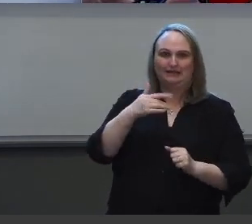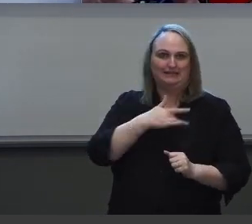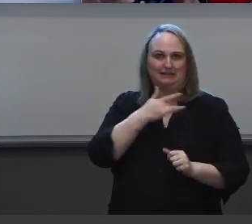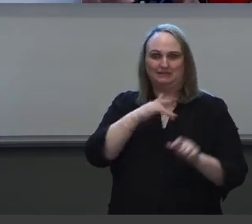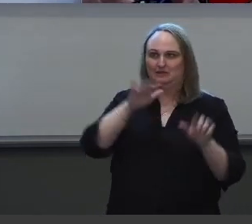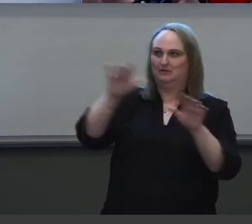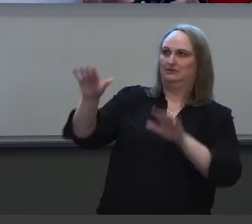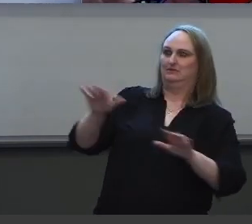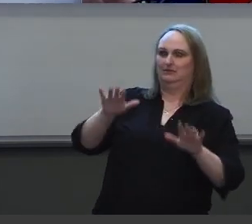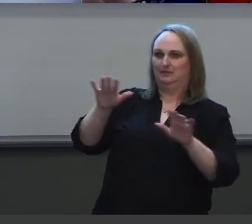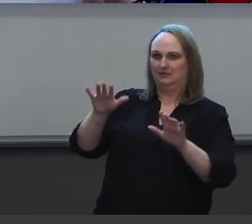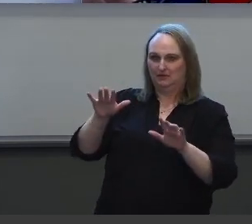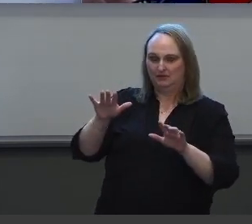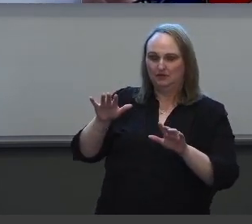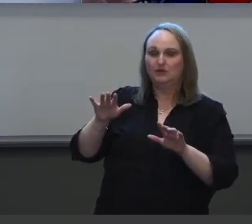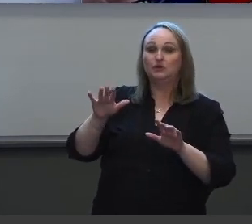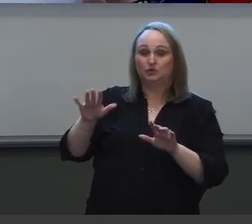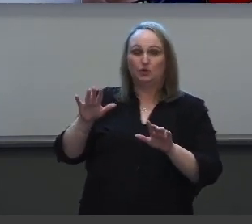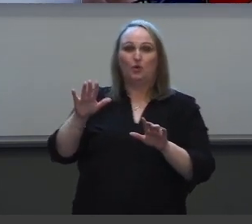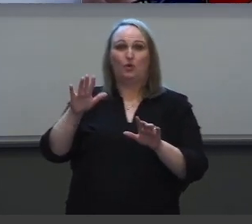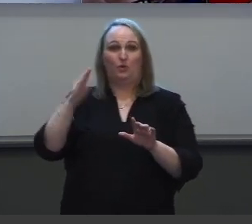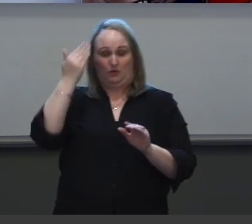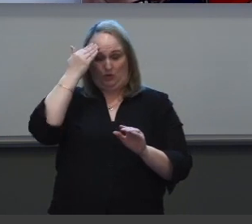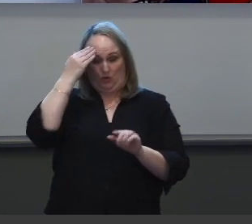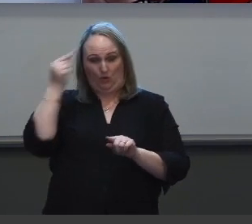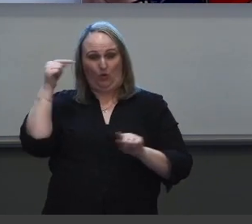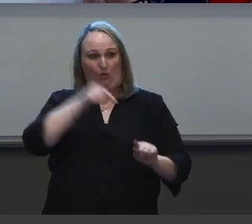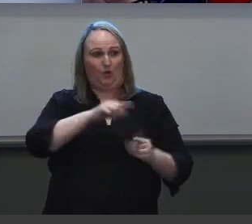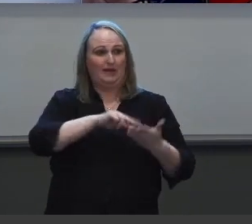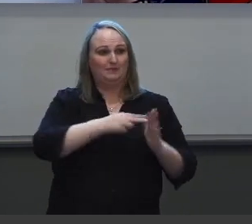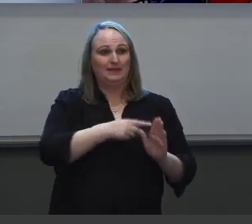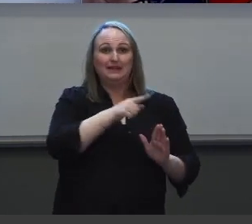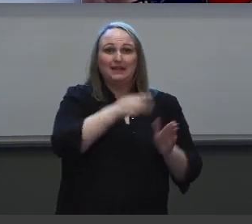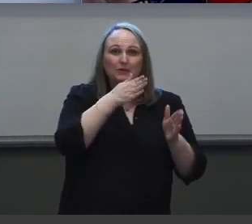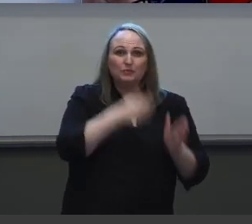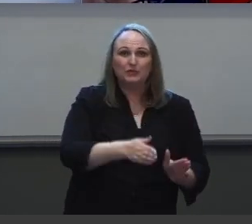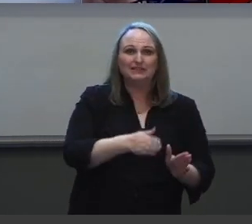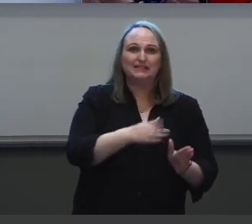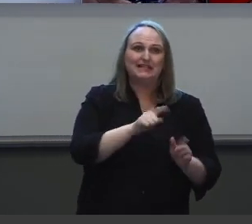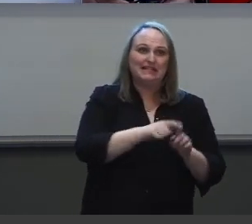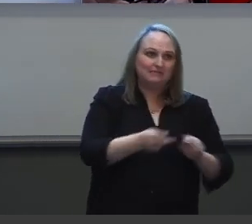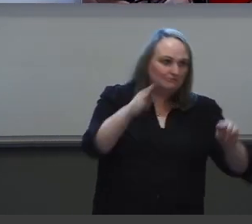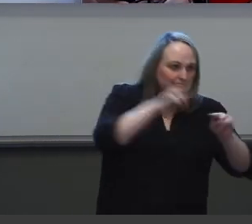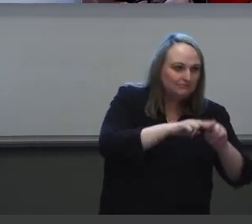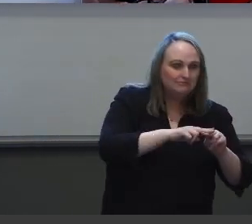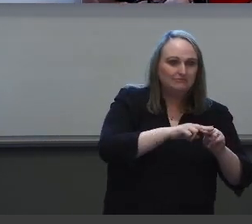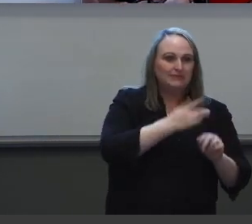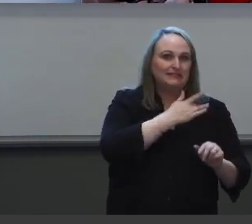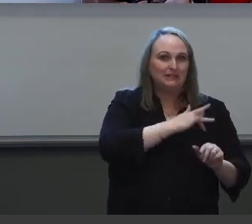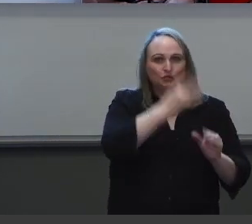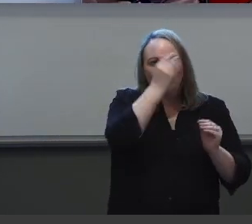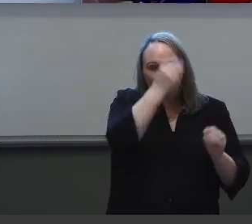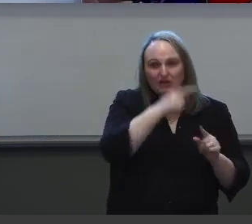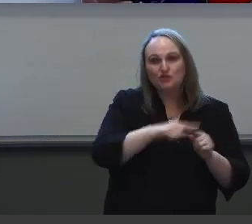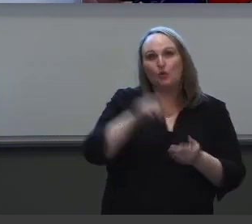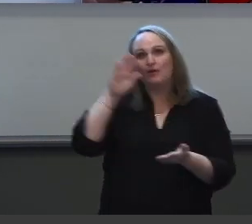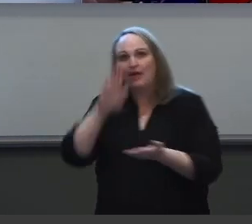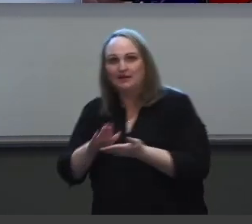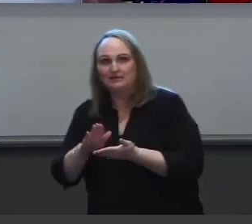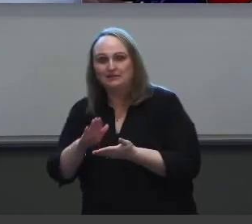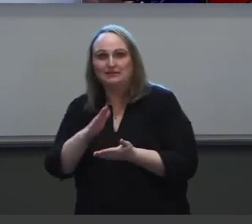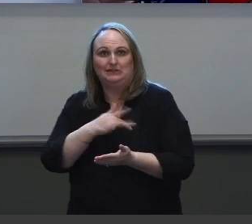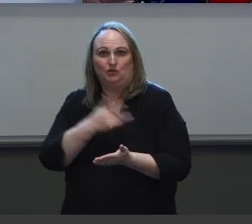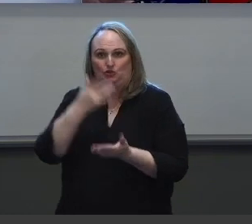sensory needs, whether it's increasing or decreasing the amount of sensory information available to them, we can not